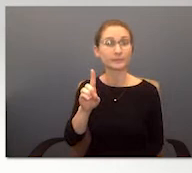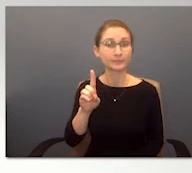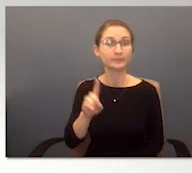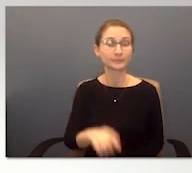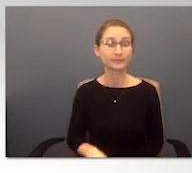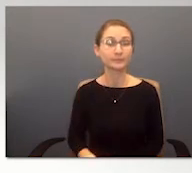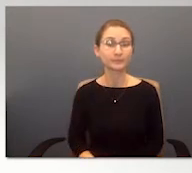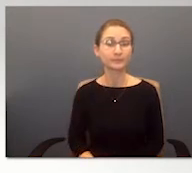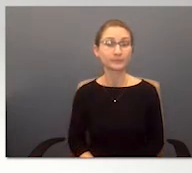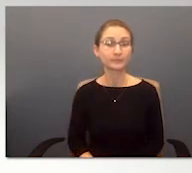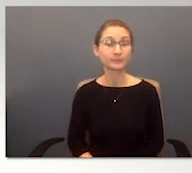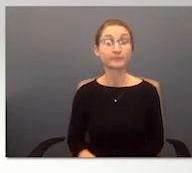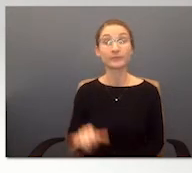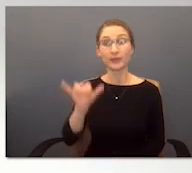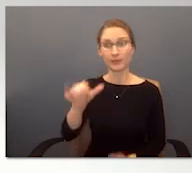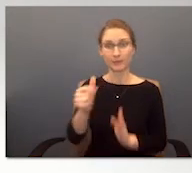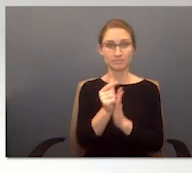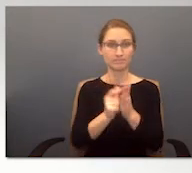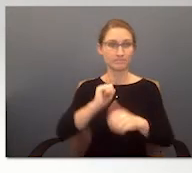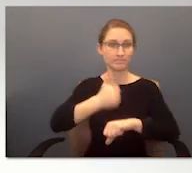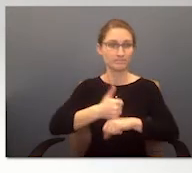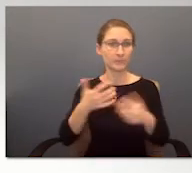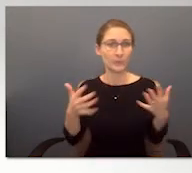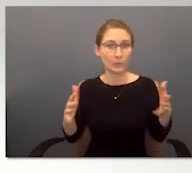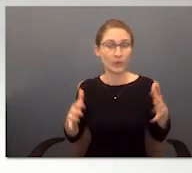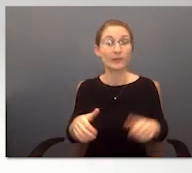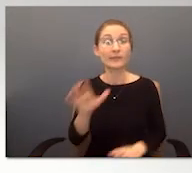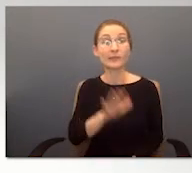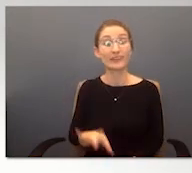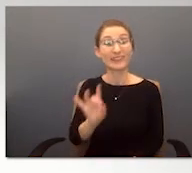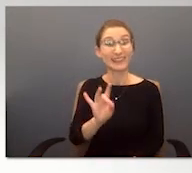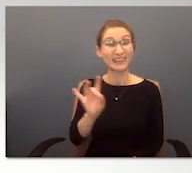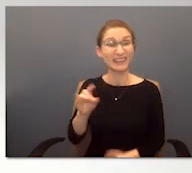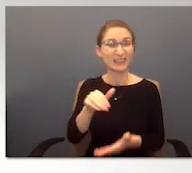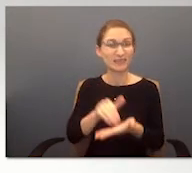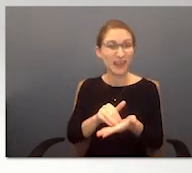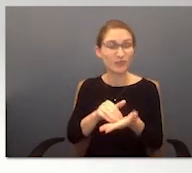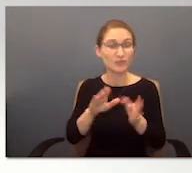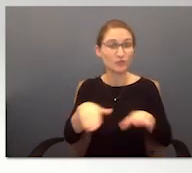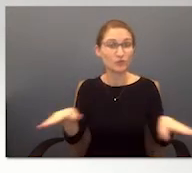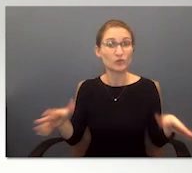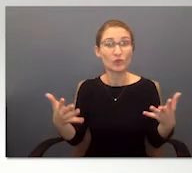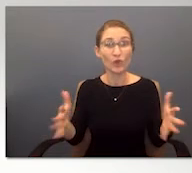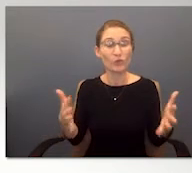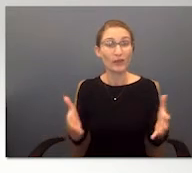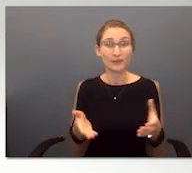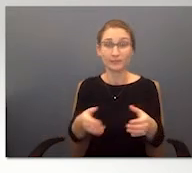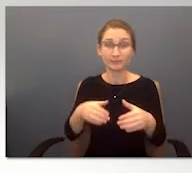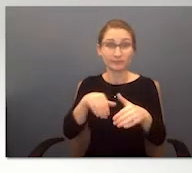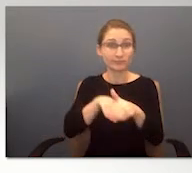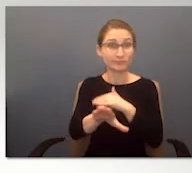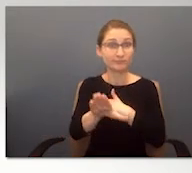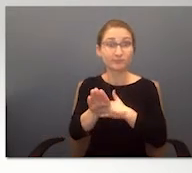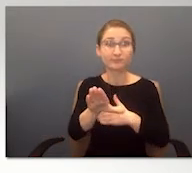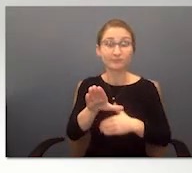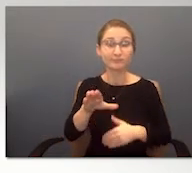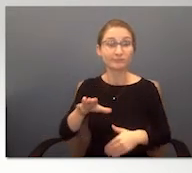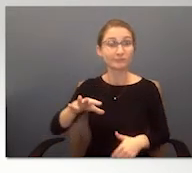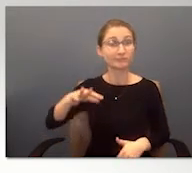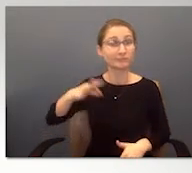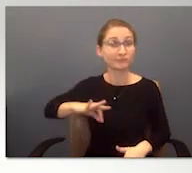Program. It's in statute. There are about 88,000 children currently enrolled. That's a dramatic increase from 2 years